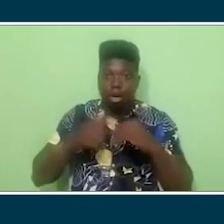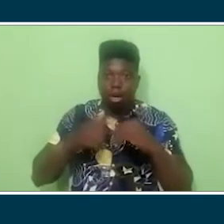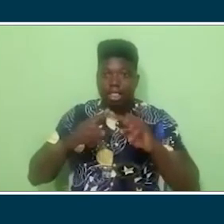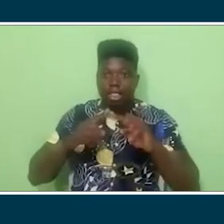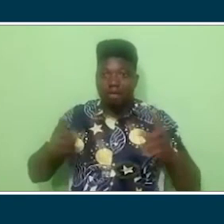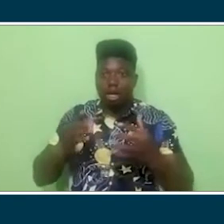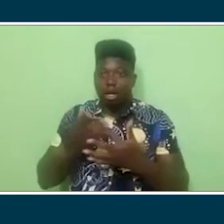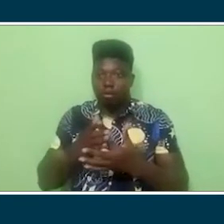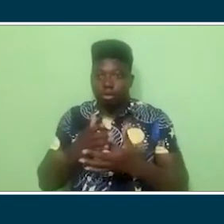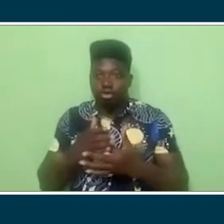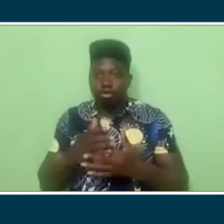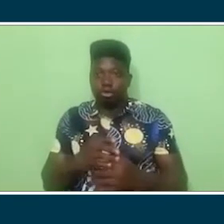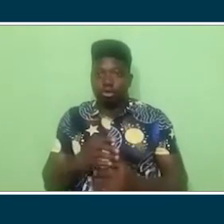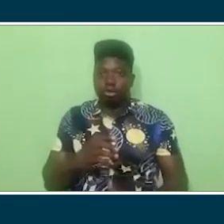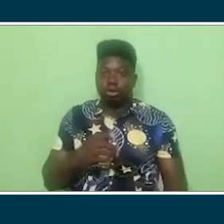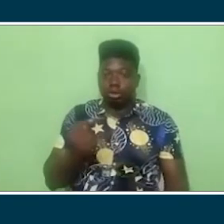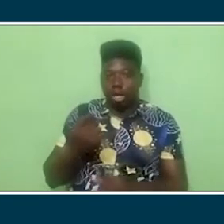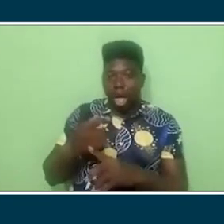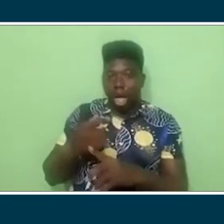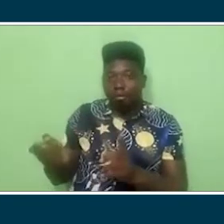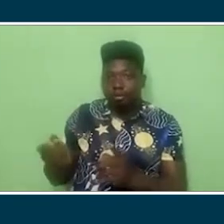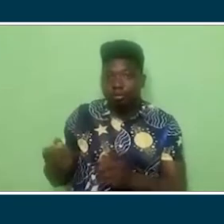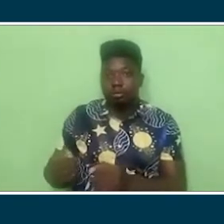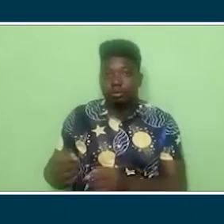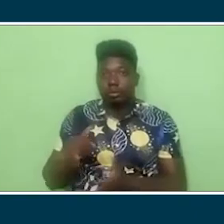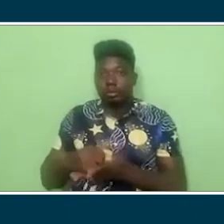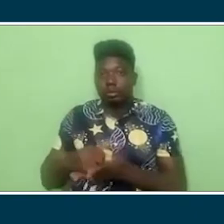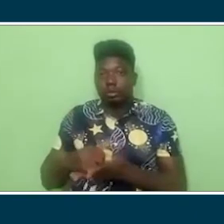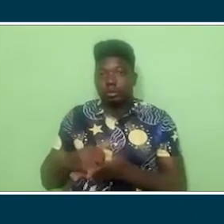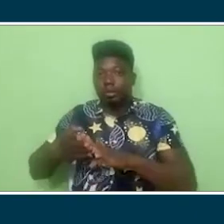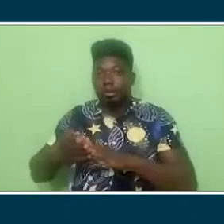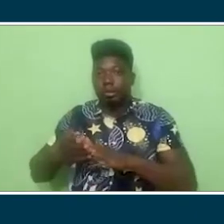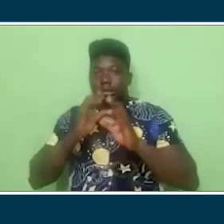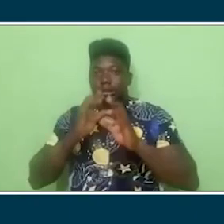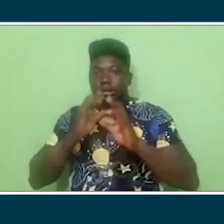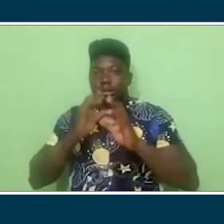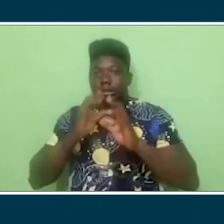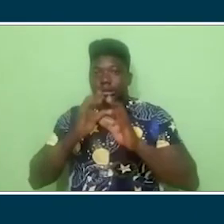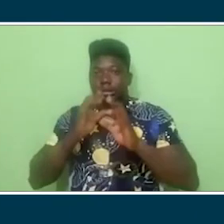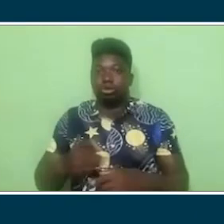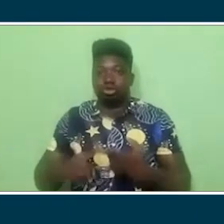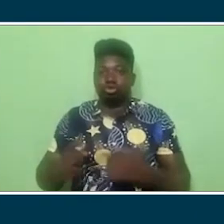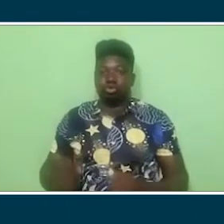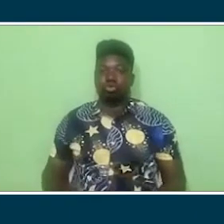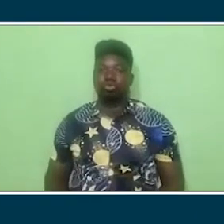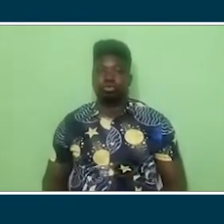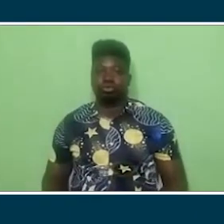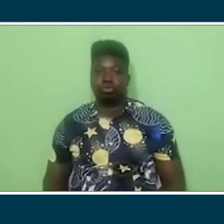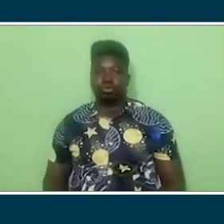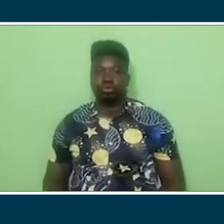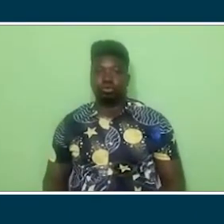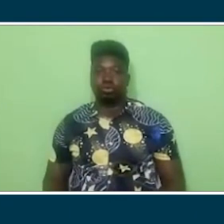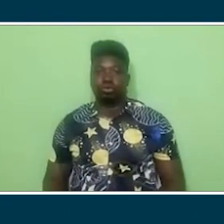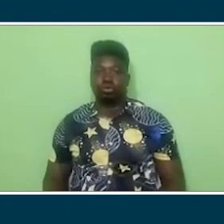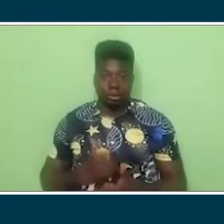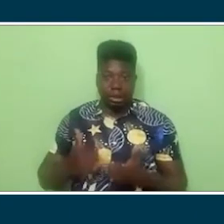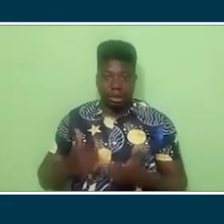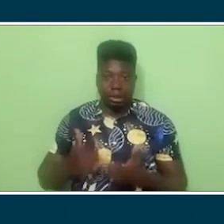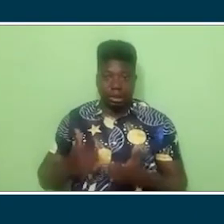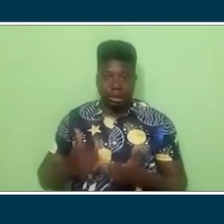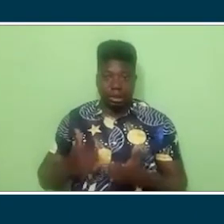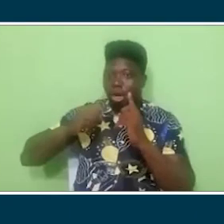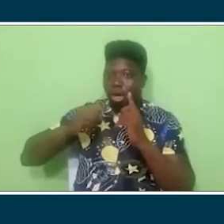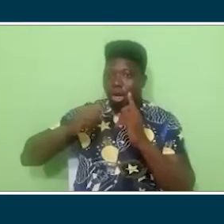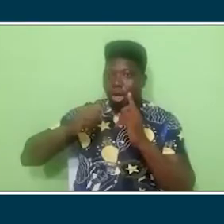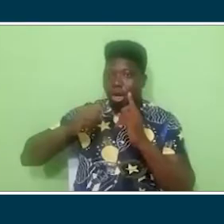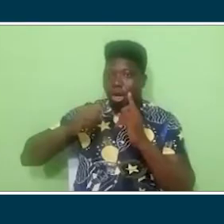that and what the community response is to that, than to talk about this culture of cancellation and where you focus your